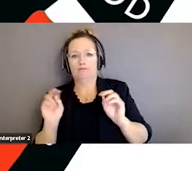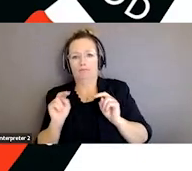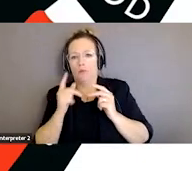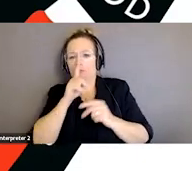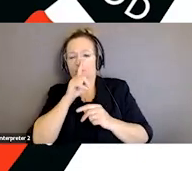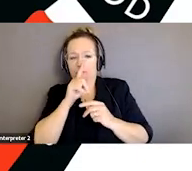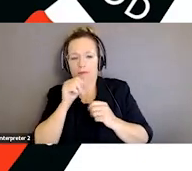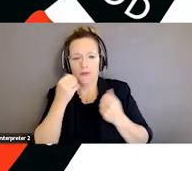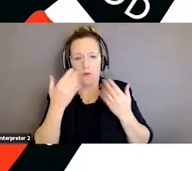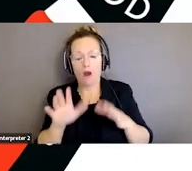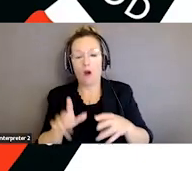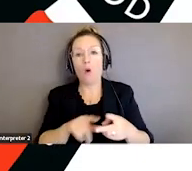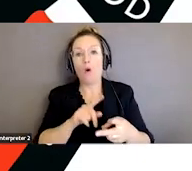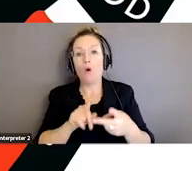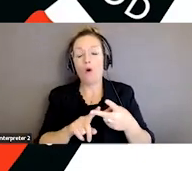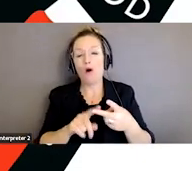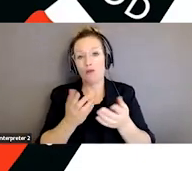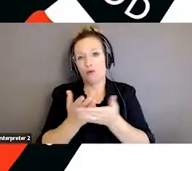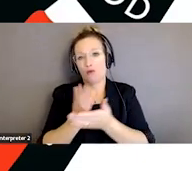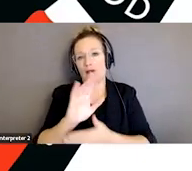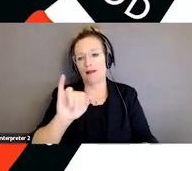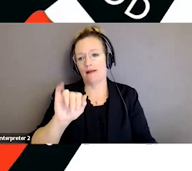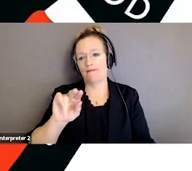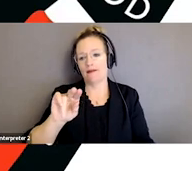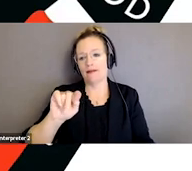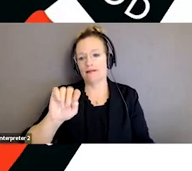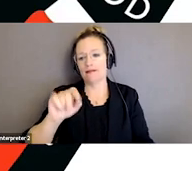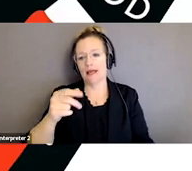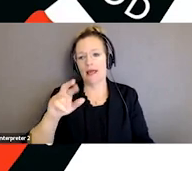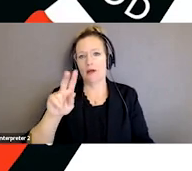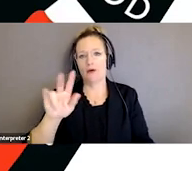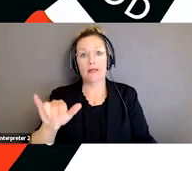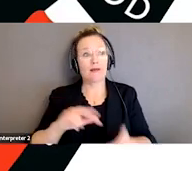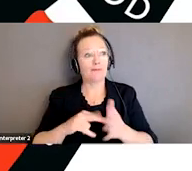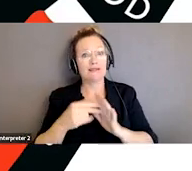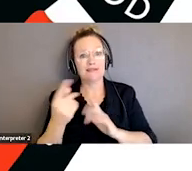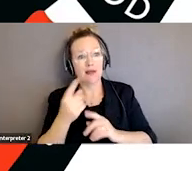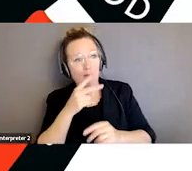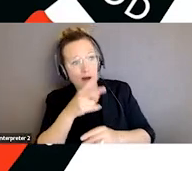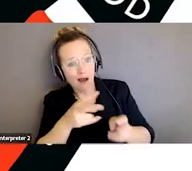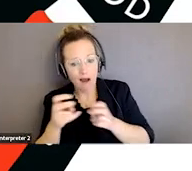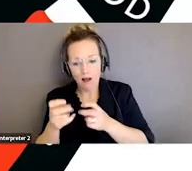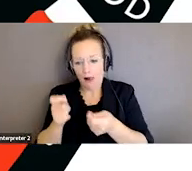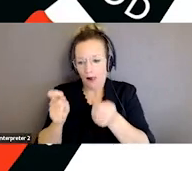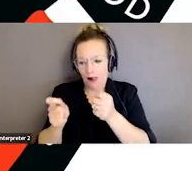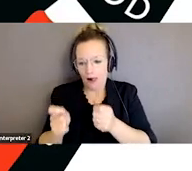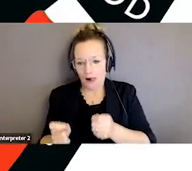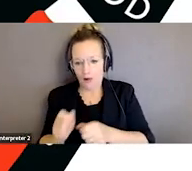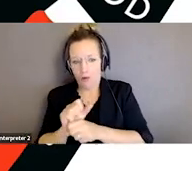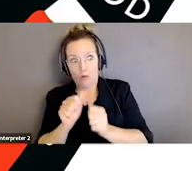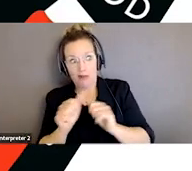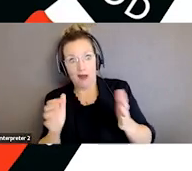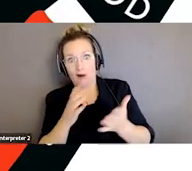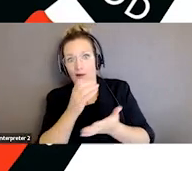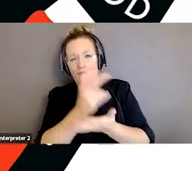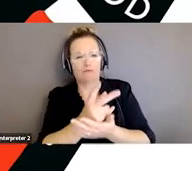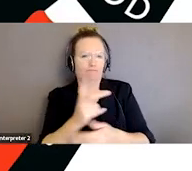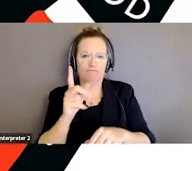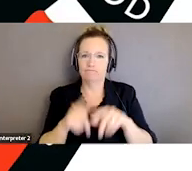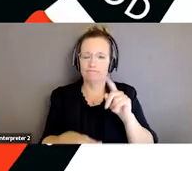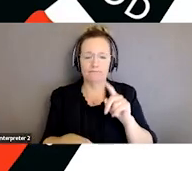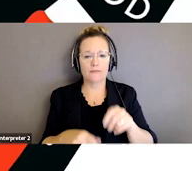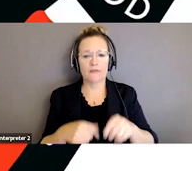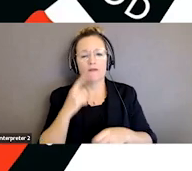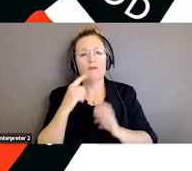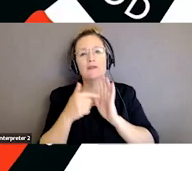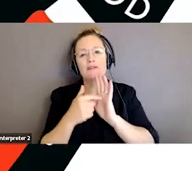integrity, which means that you cannot change a work without the author's or the creator's approval. So for example, if I look at the painting that's